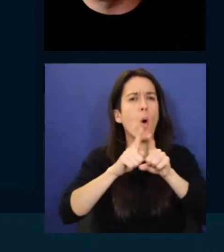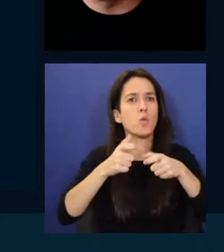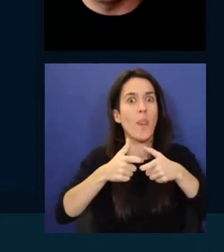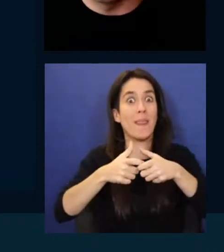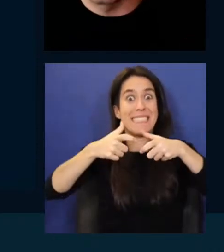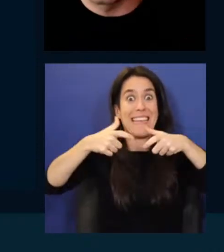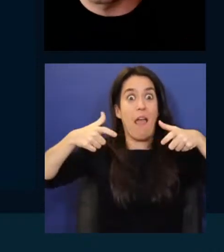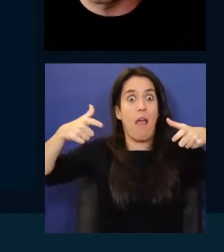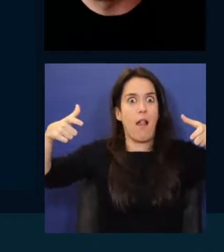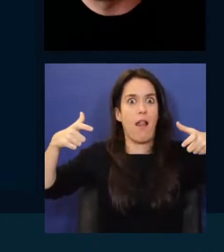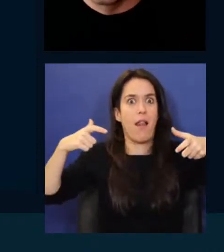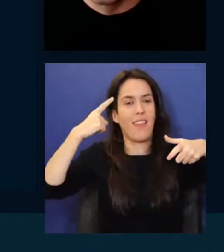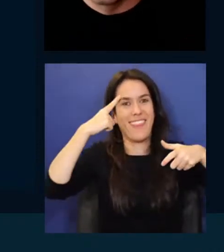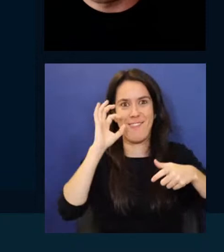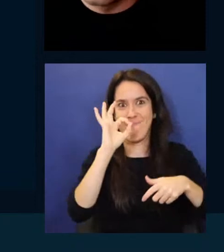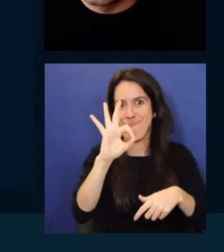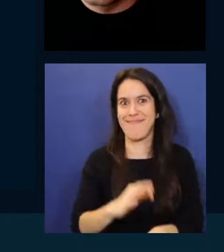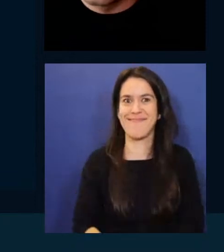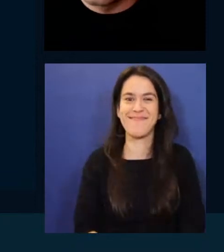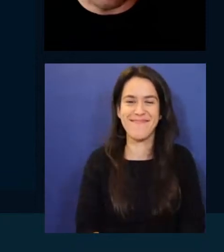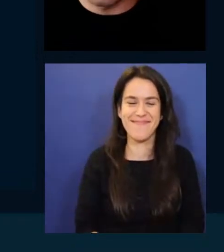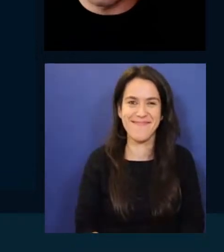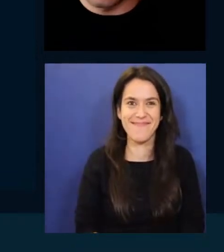for them. And all their on-prem,